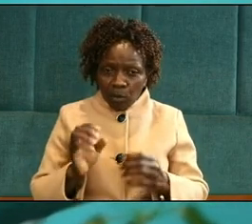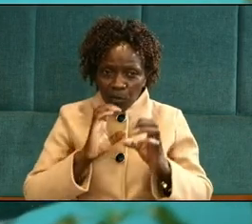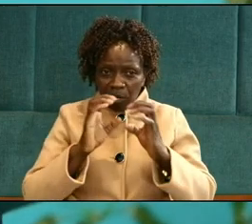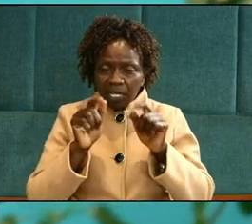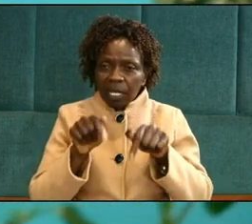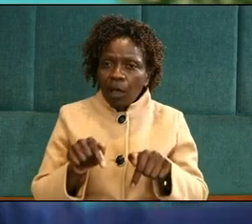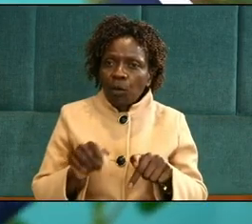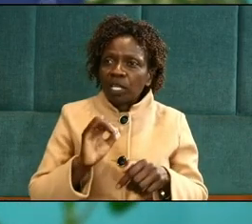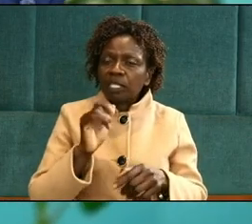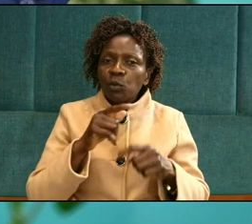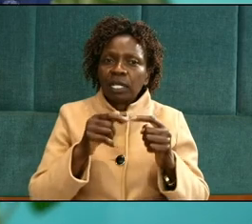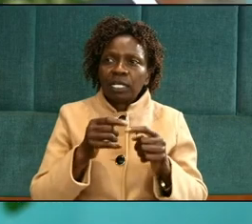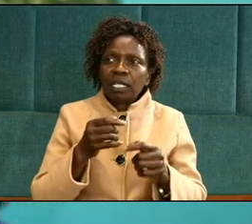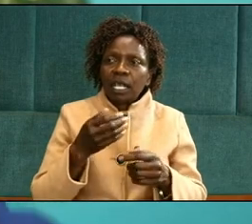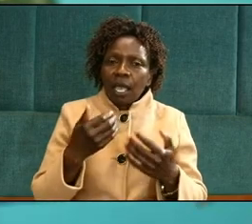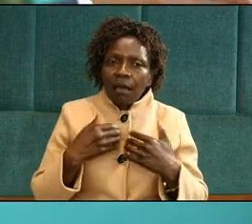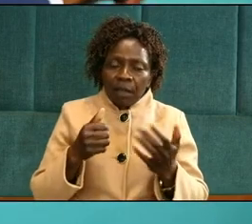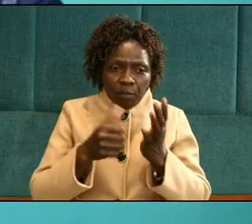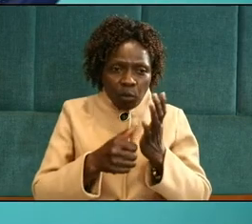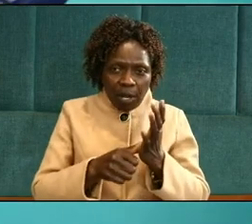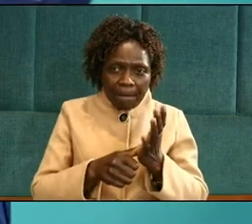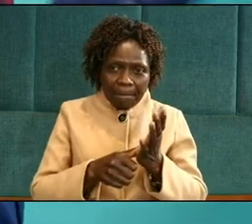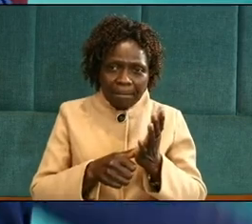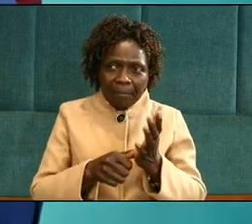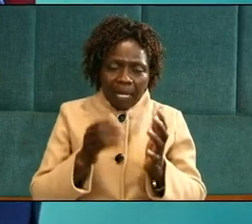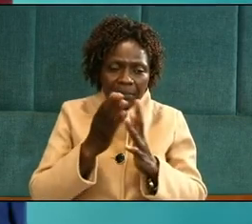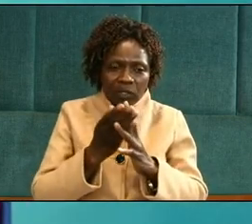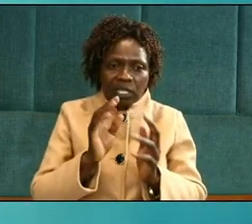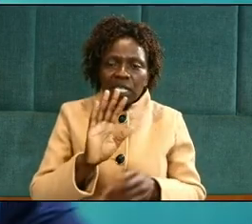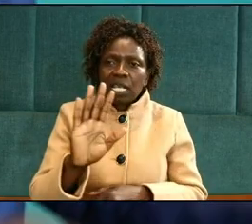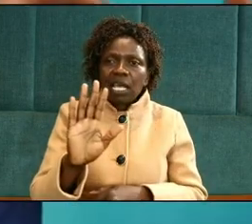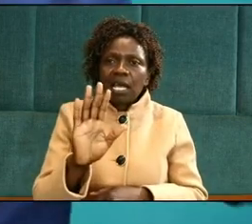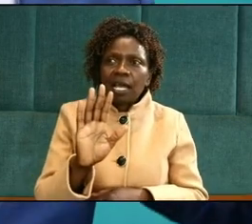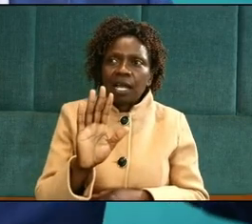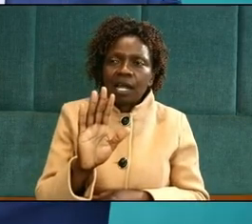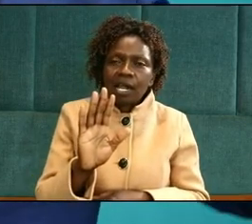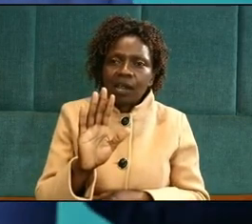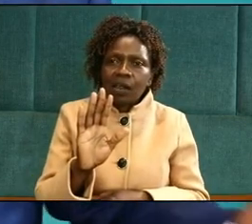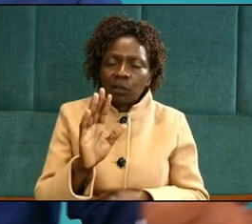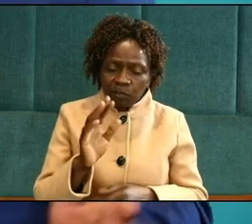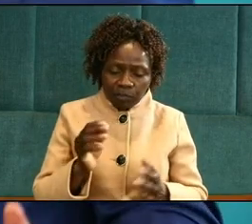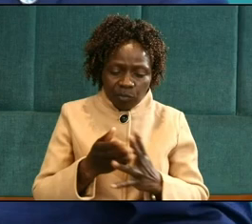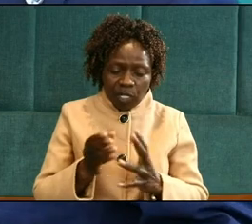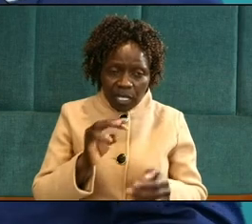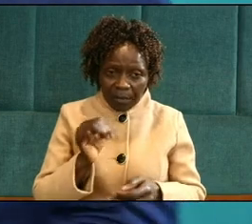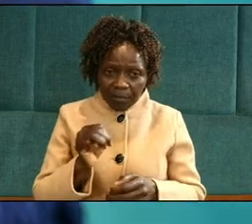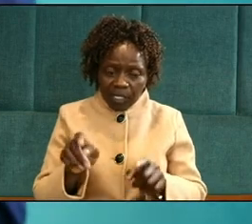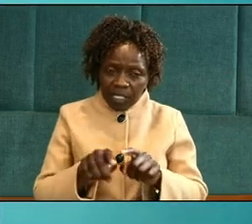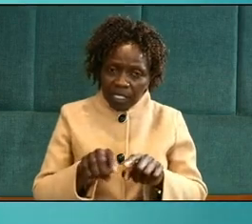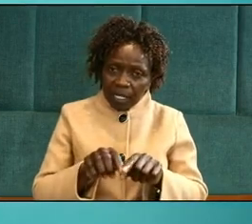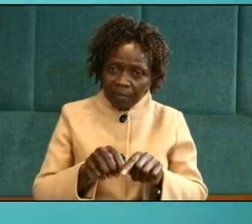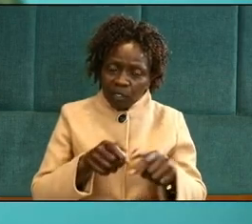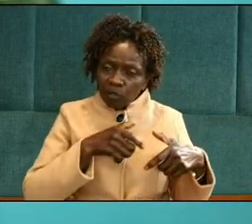now is when they have a problem between between them as spouses,